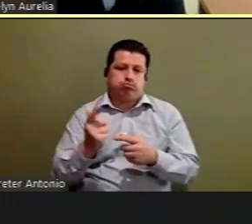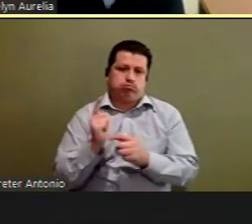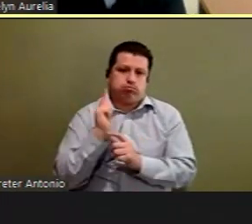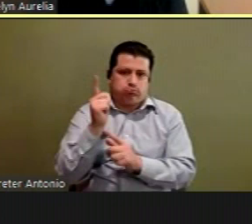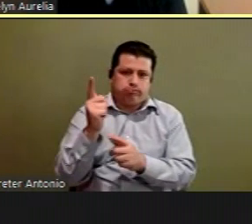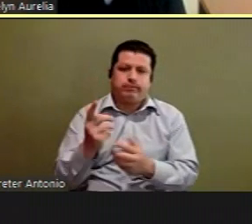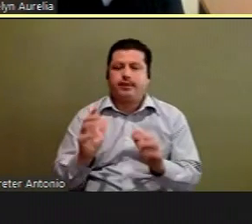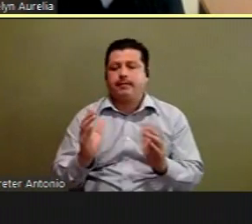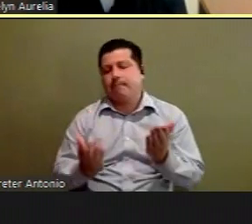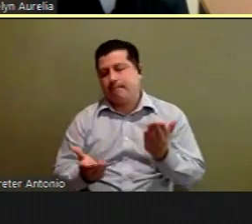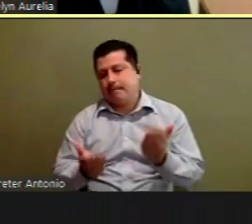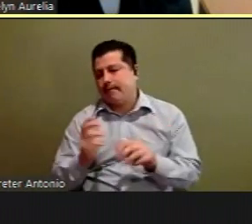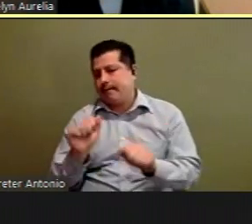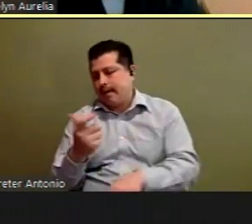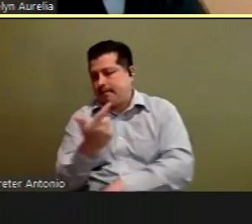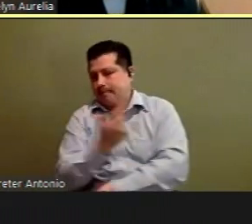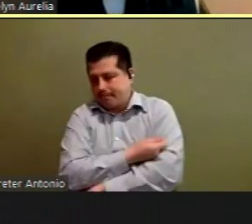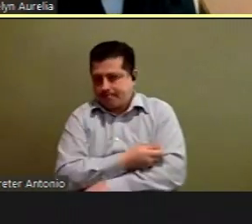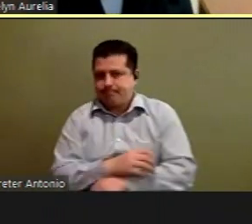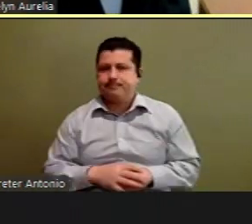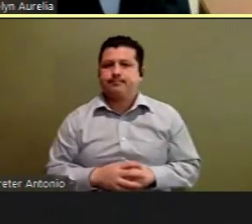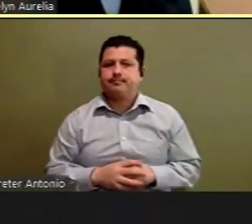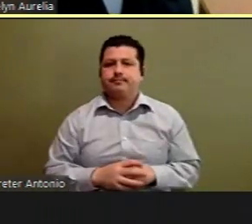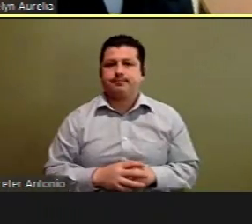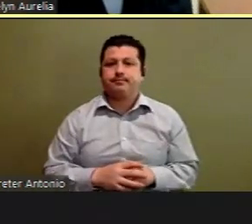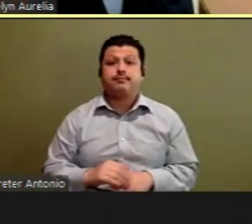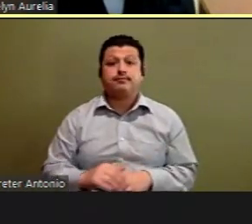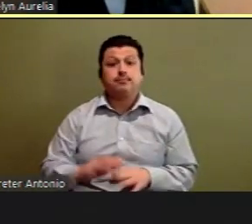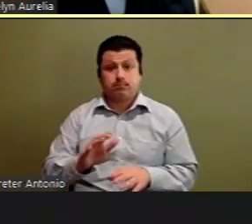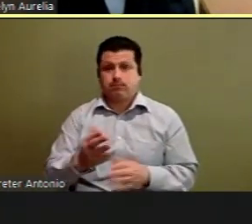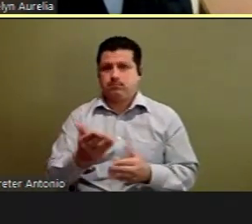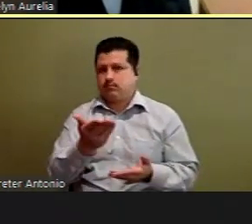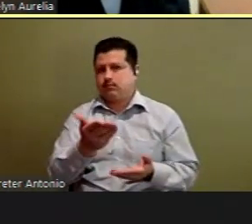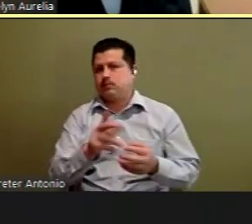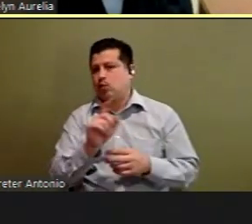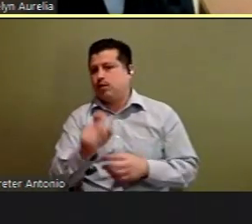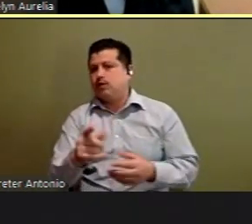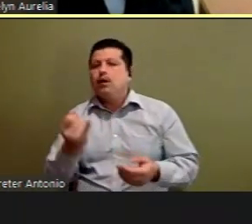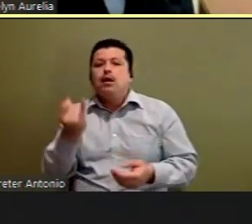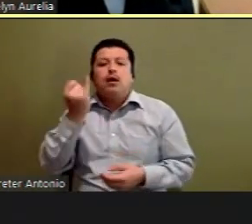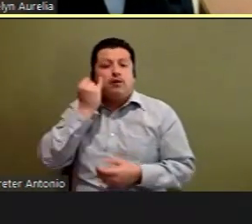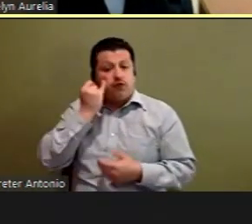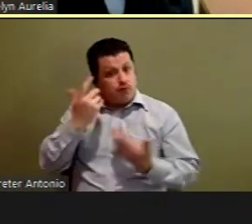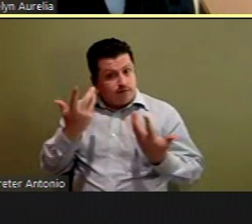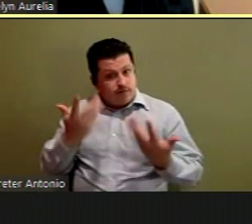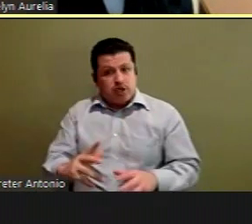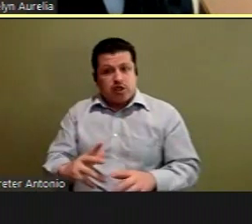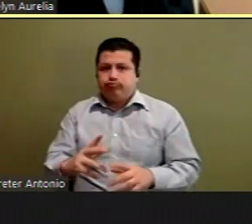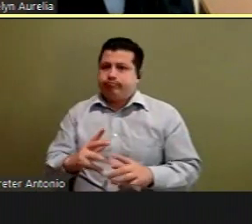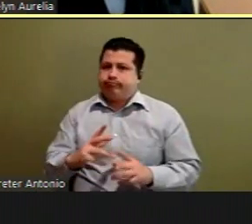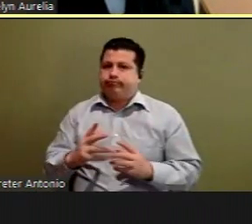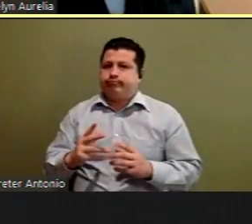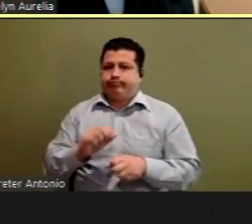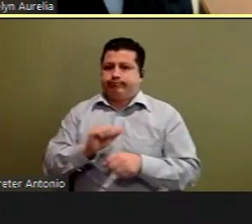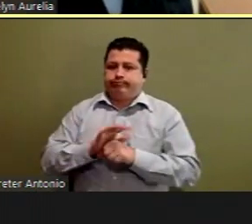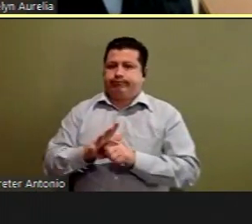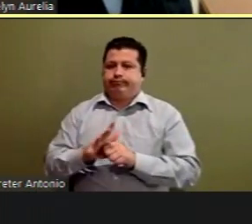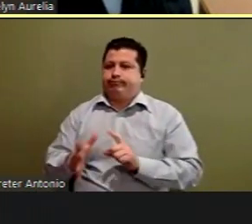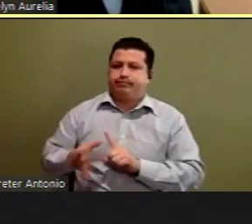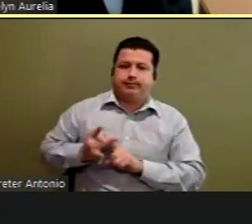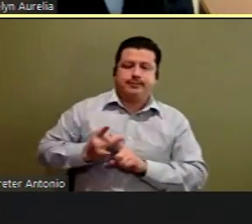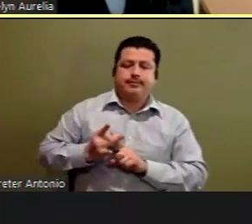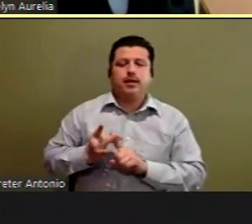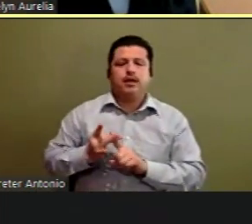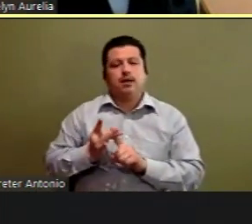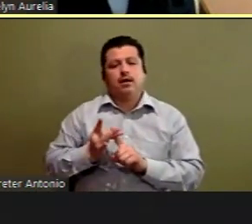Should I still be vaccinated if I had COVID? Yes, you absolutely should. As I mentioned before, we know that natural immunity will wane after a certain period of